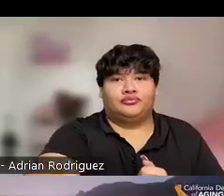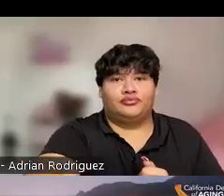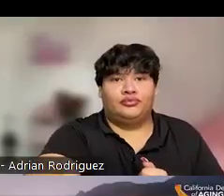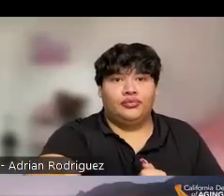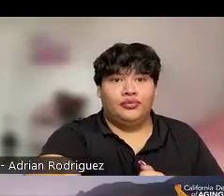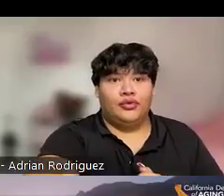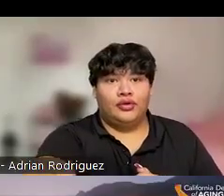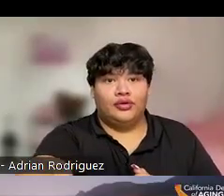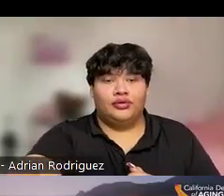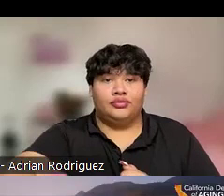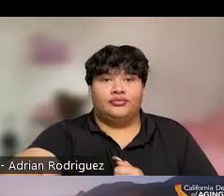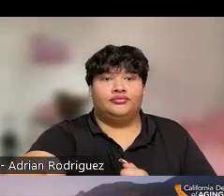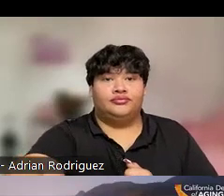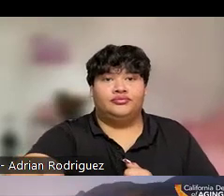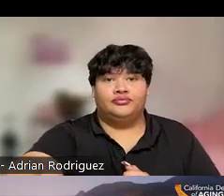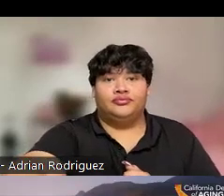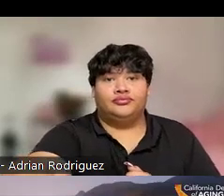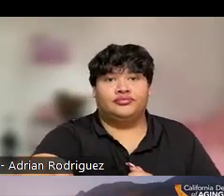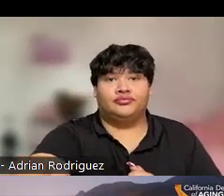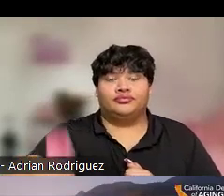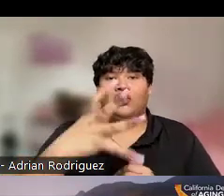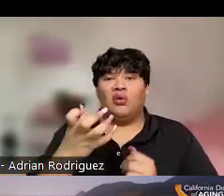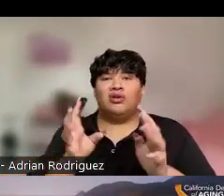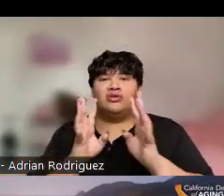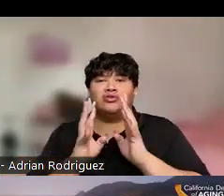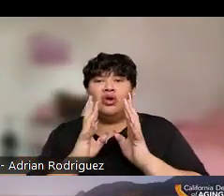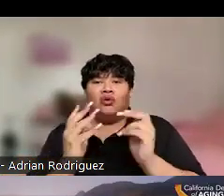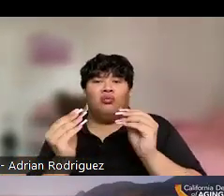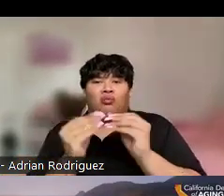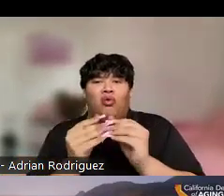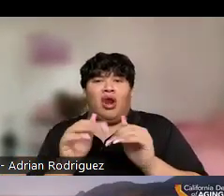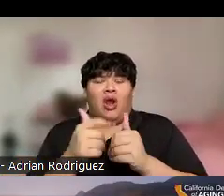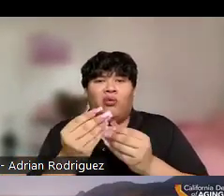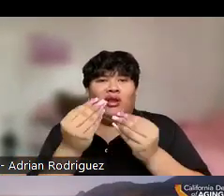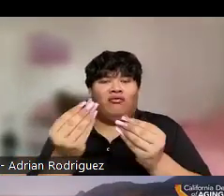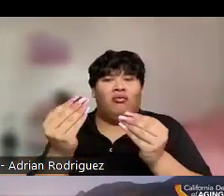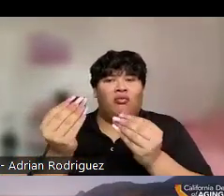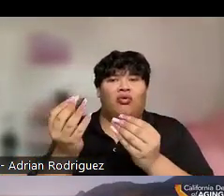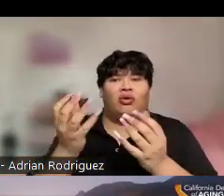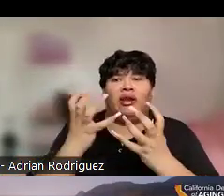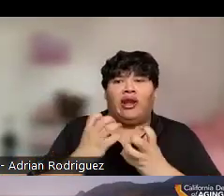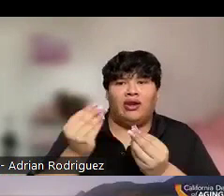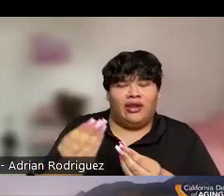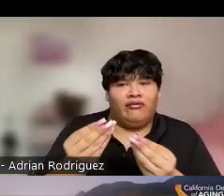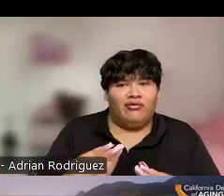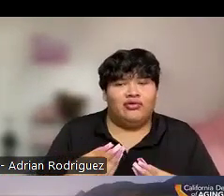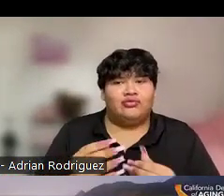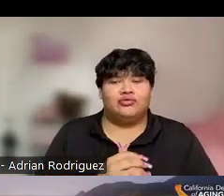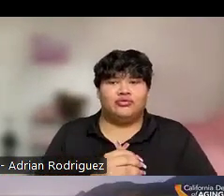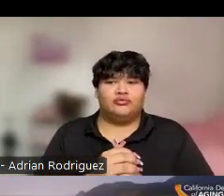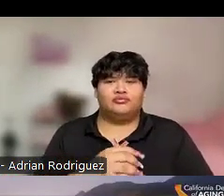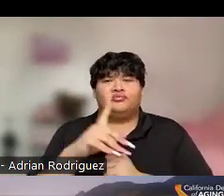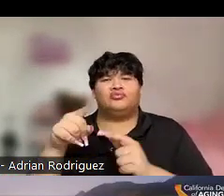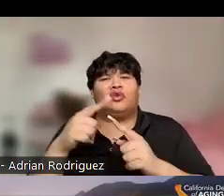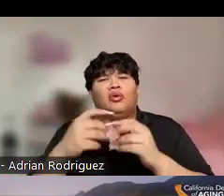Okay, we wanted to talk a little bit about how we're supporting caregivers through clearer aging information. So when a